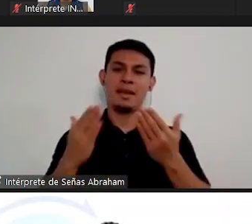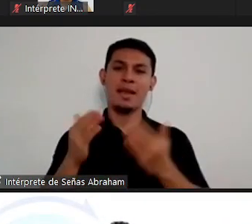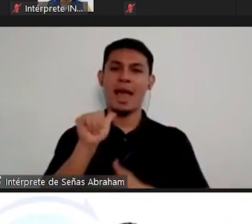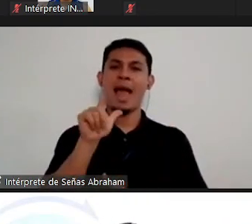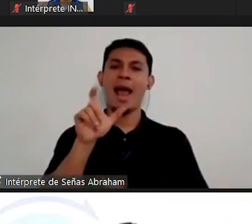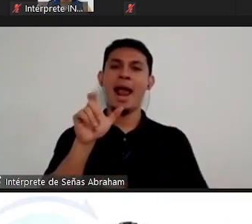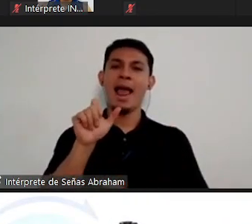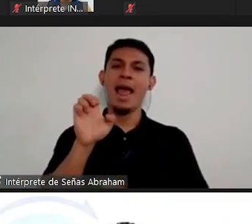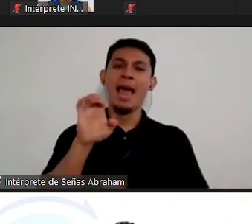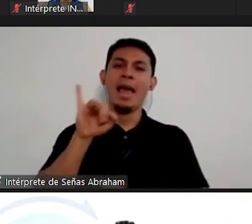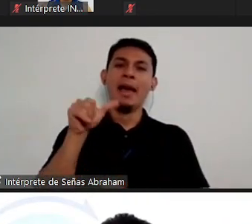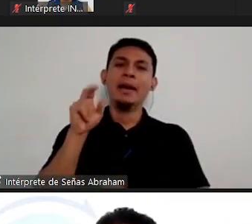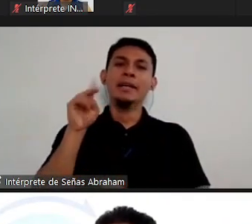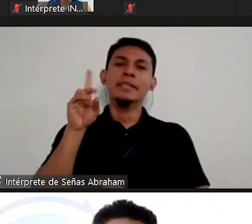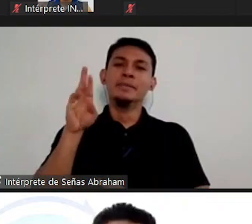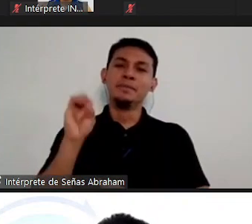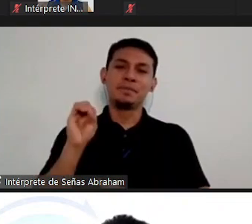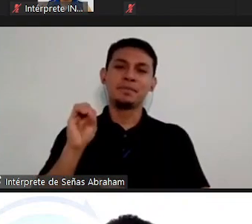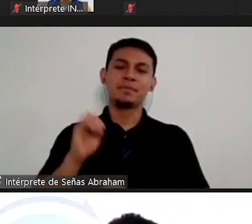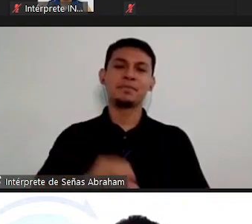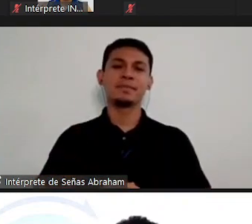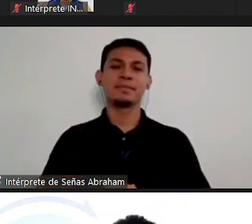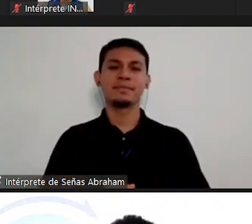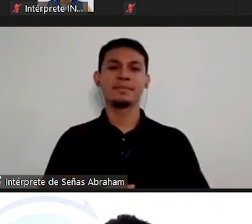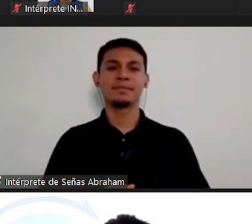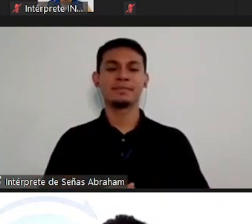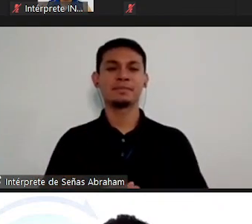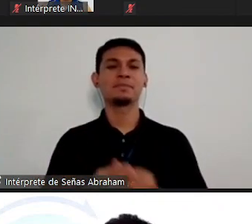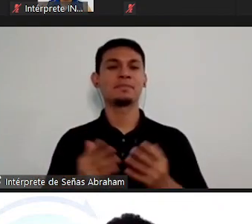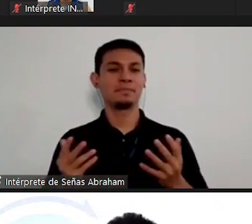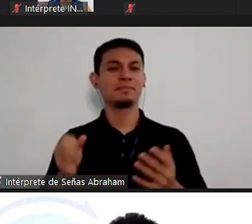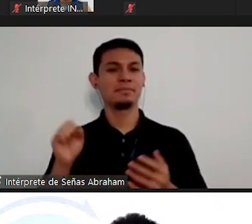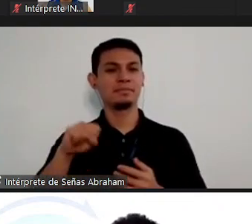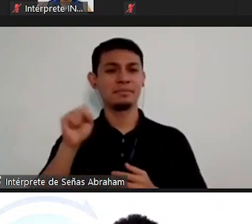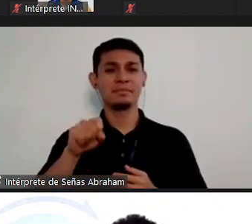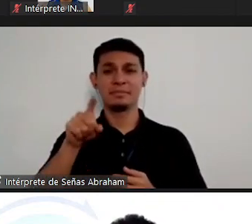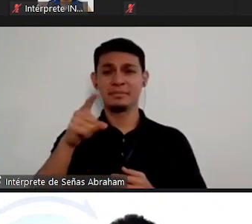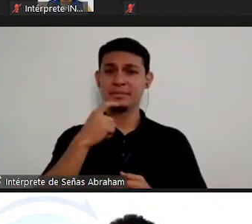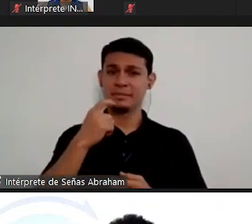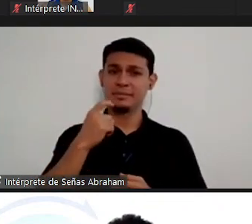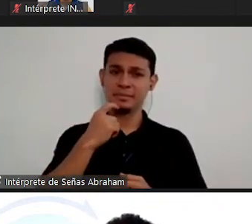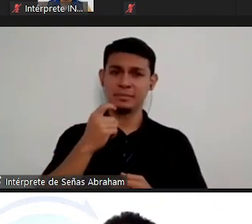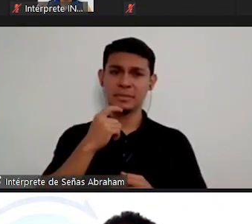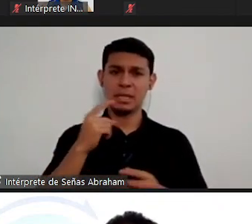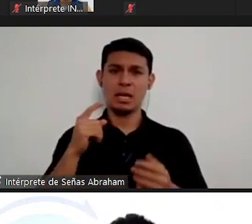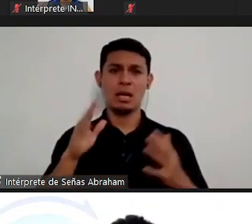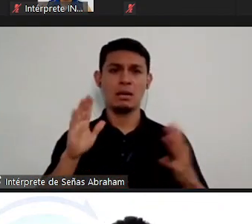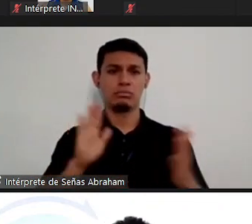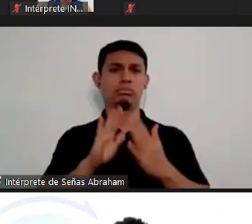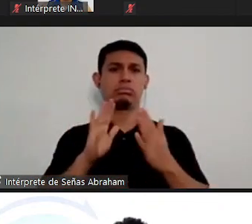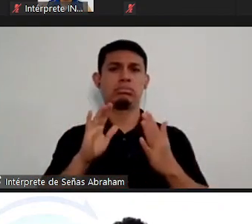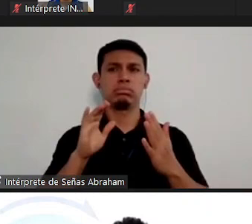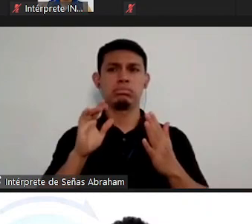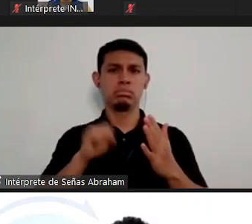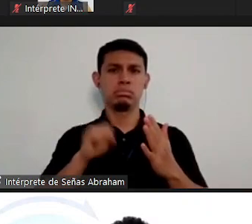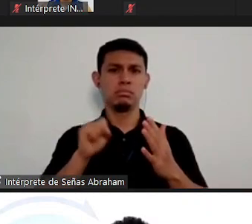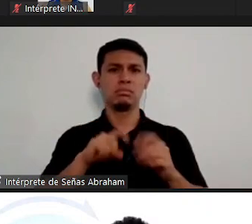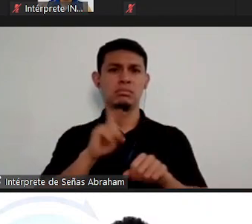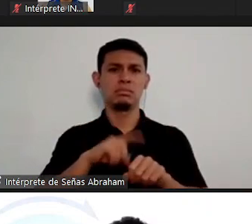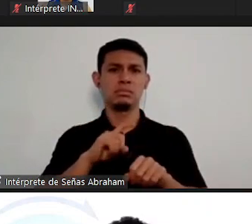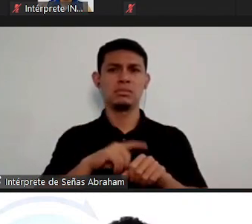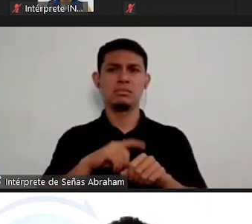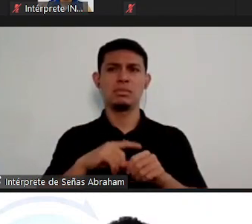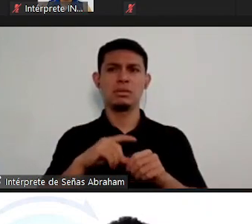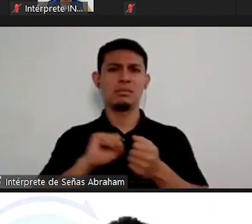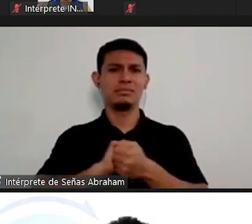thank you alejandra it's uh we see that all that has been signaled